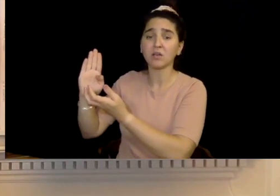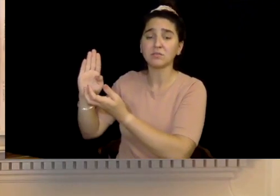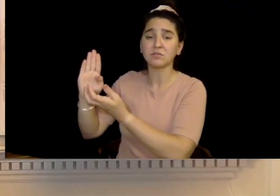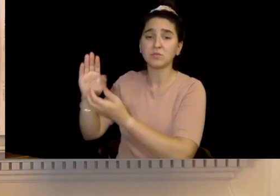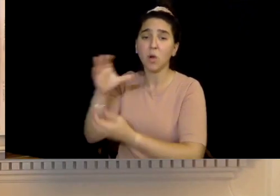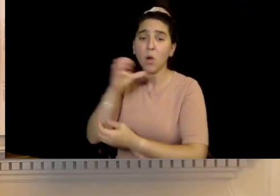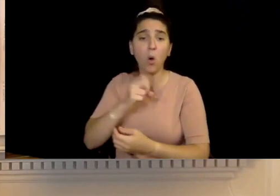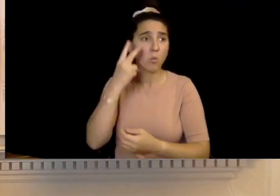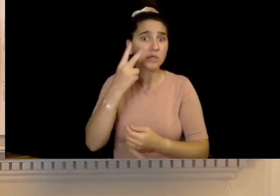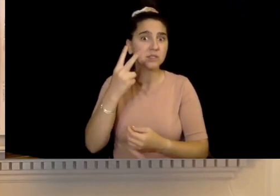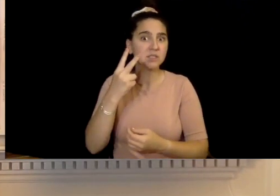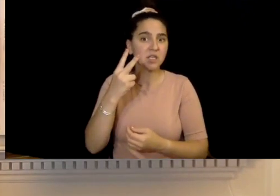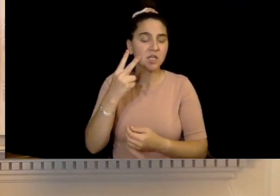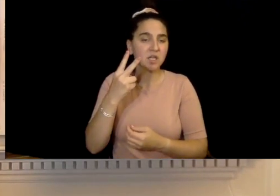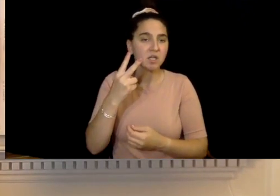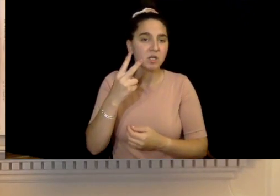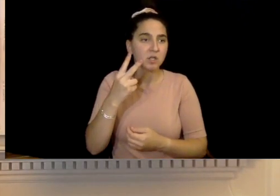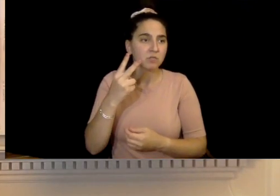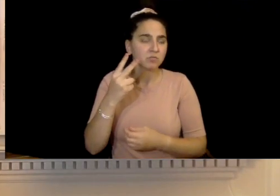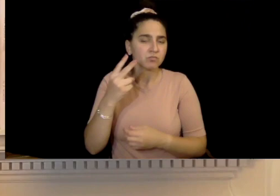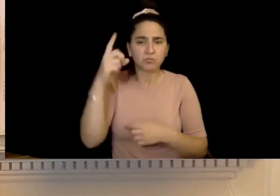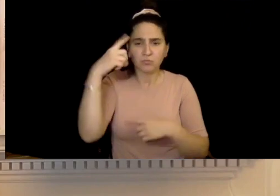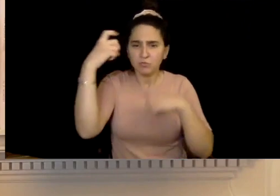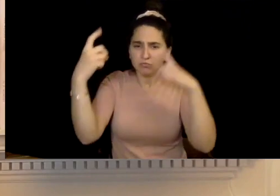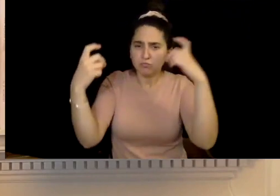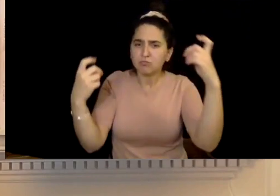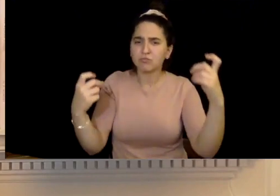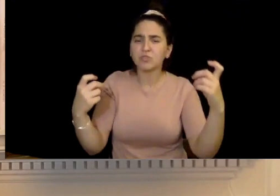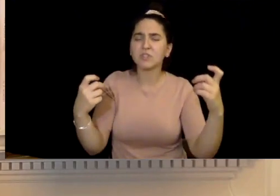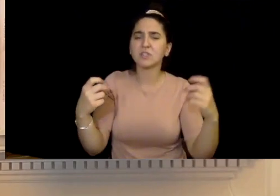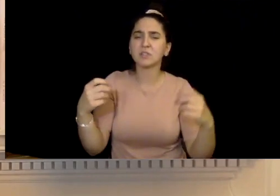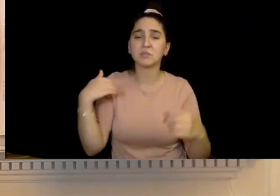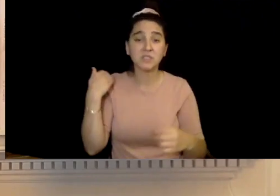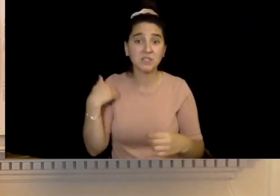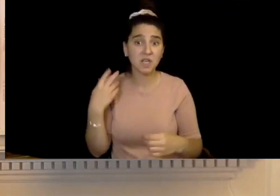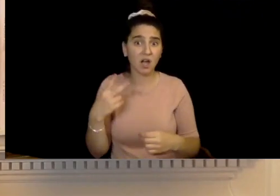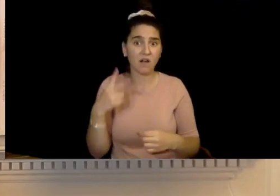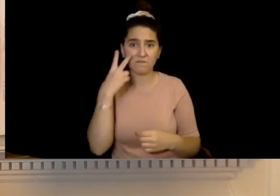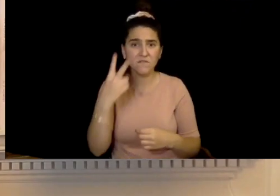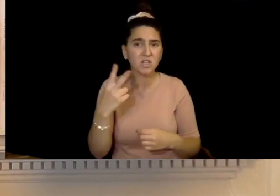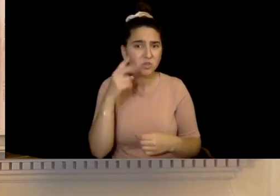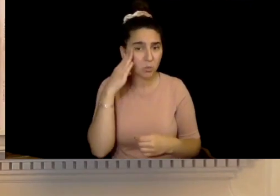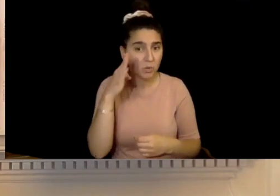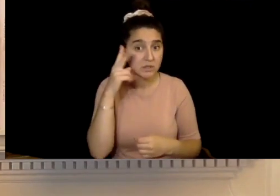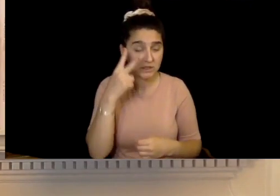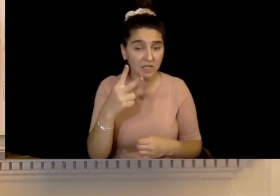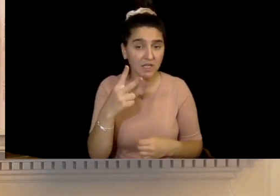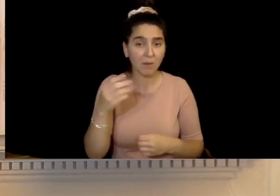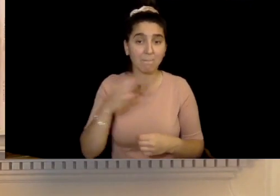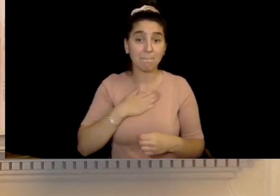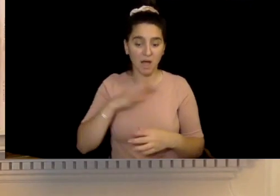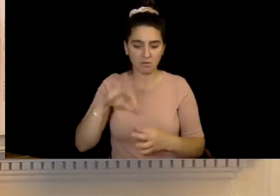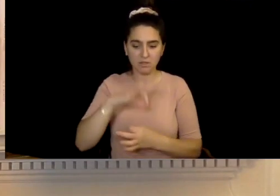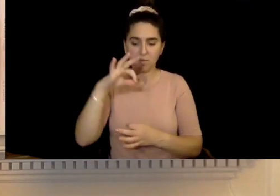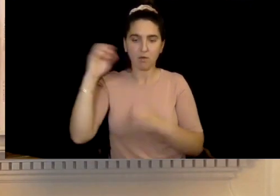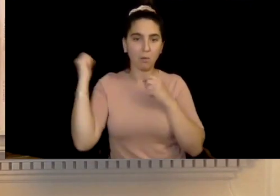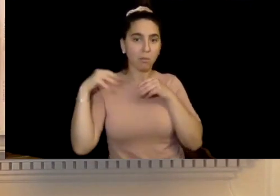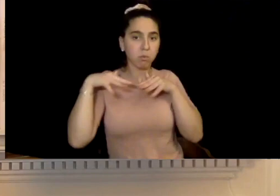Your old will dream dreams and your young will see visions. I will pour out my spirit in those days.